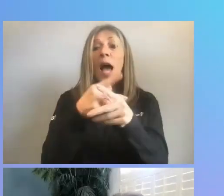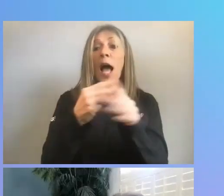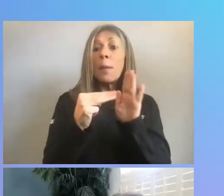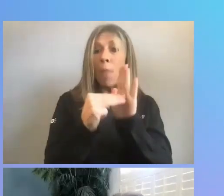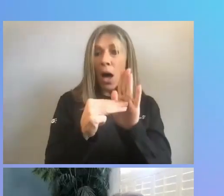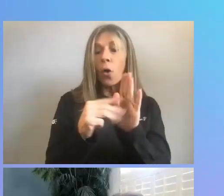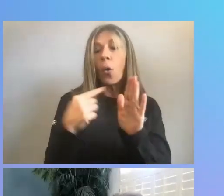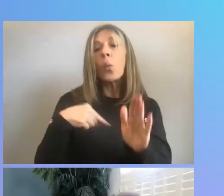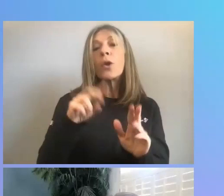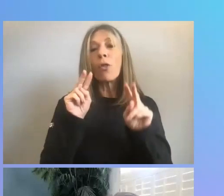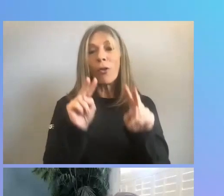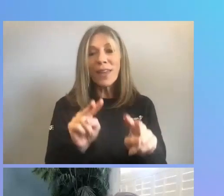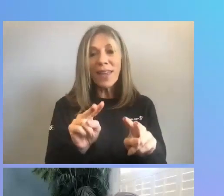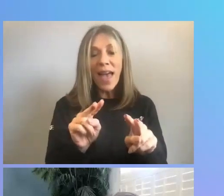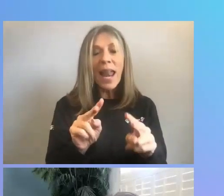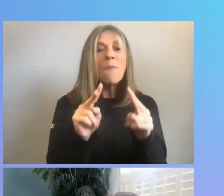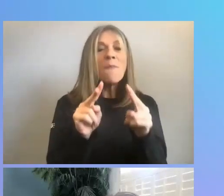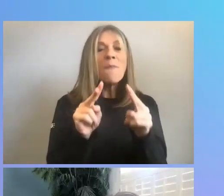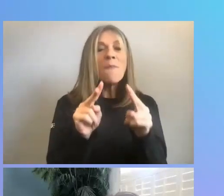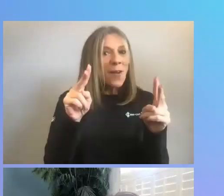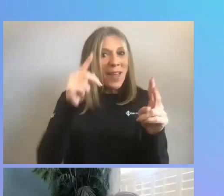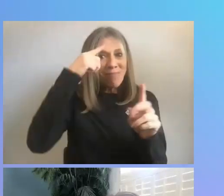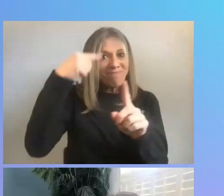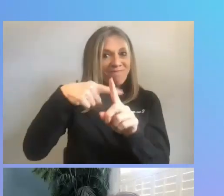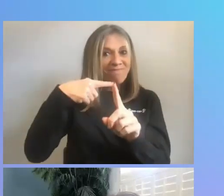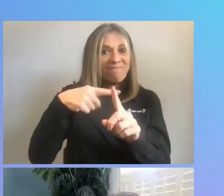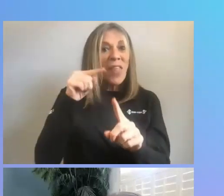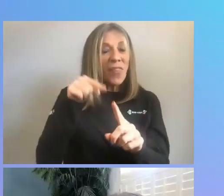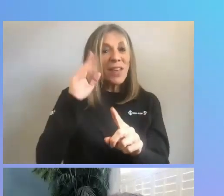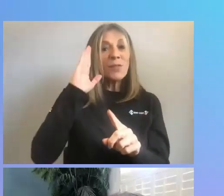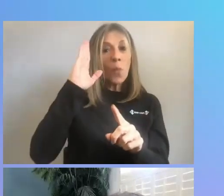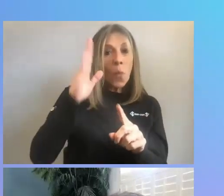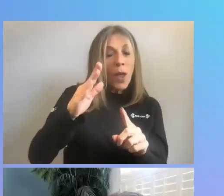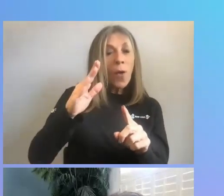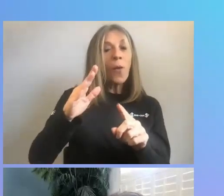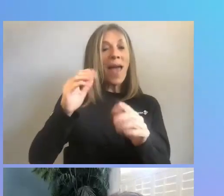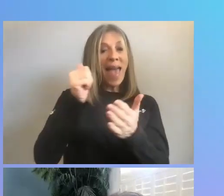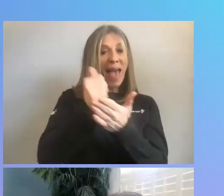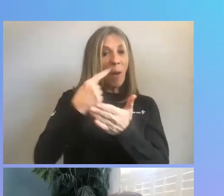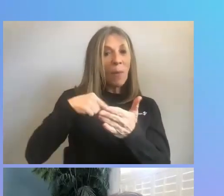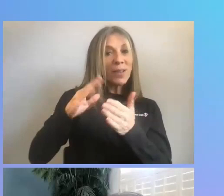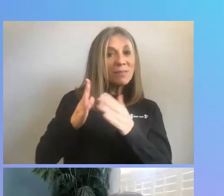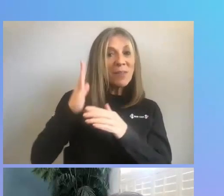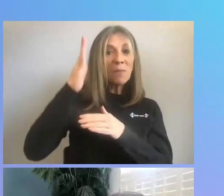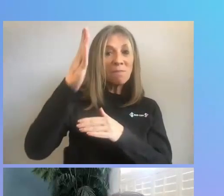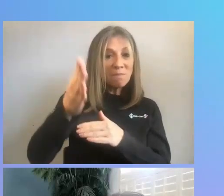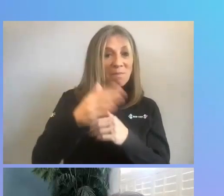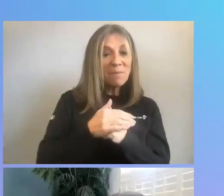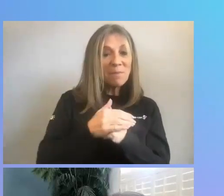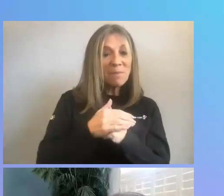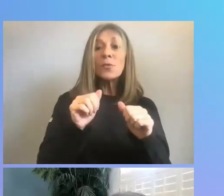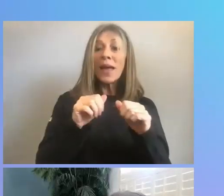at, and I'm very optimistic that this is going to move us forward into areas that will